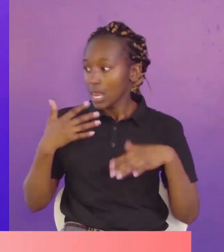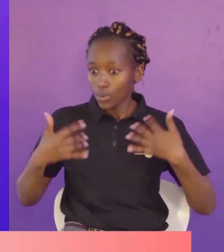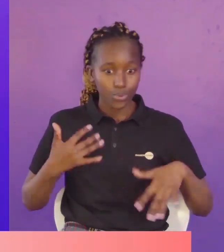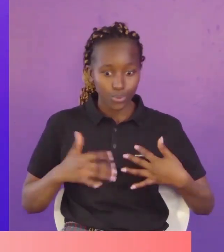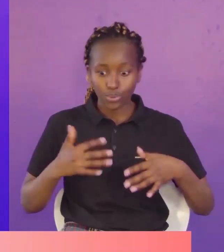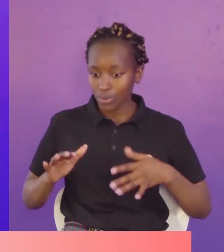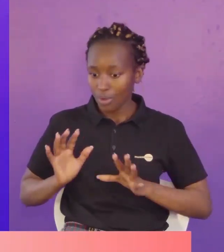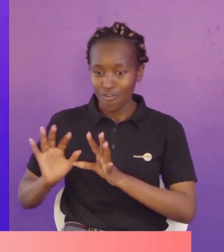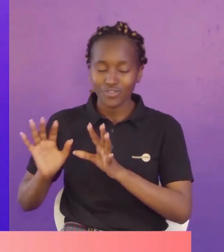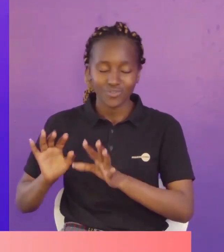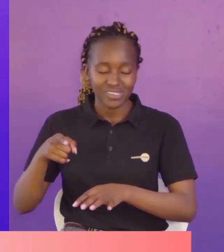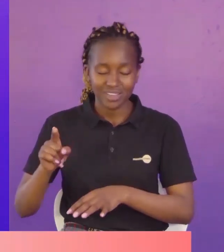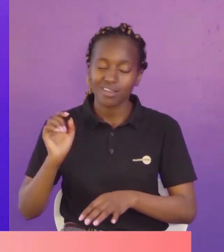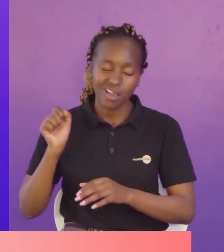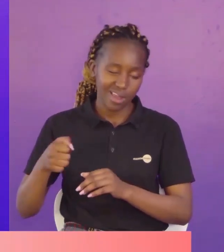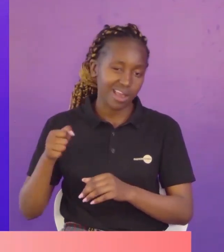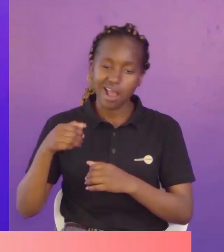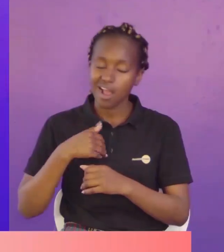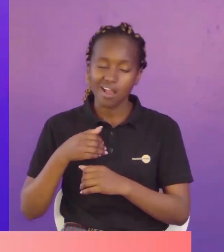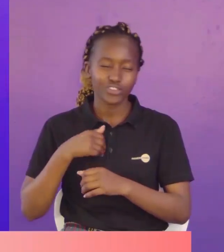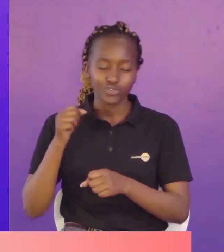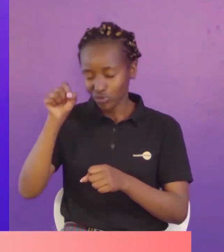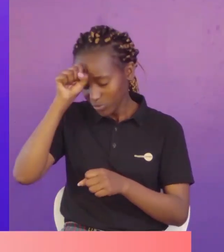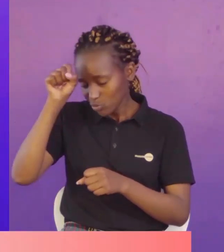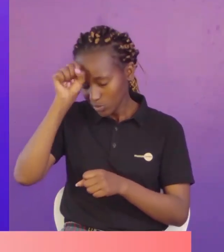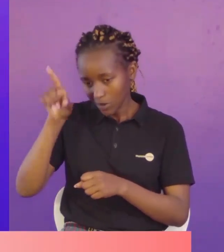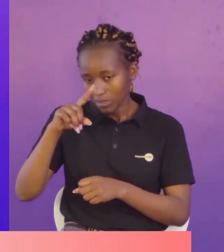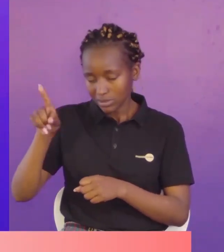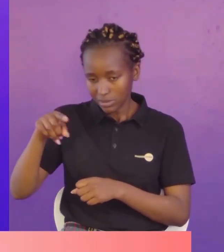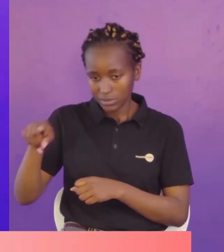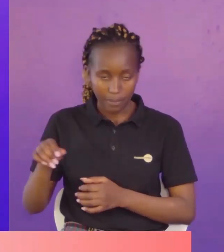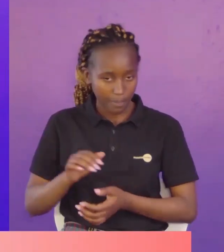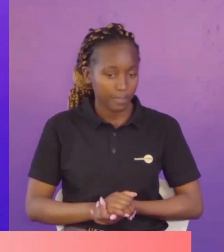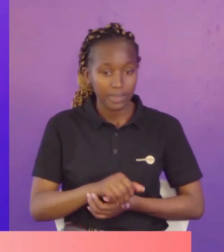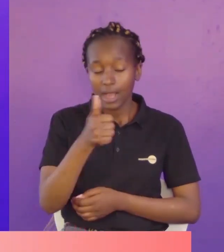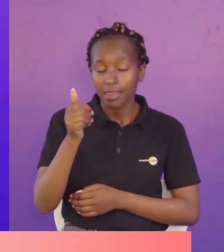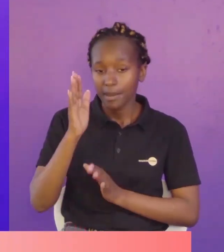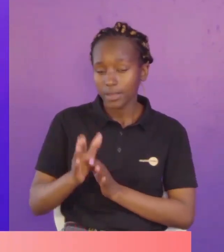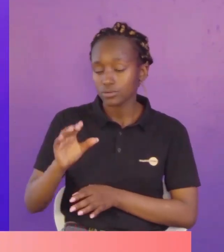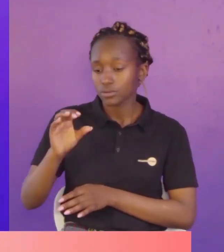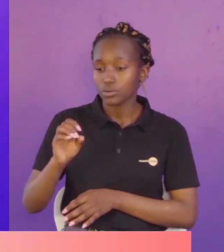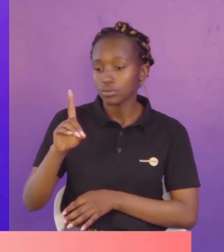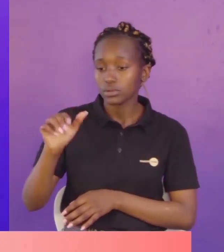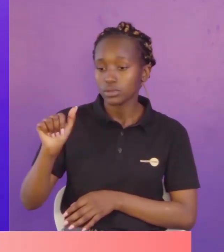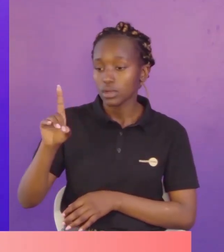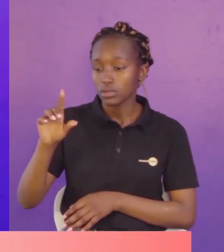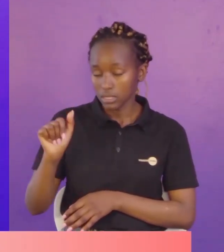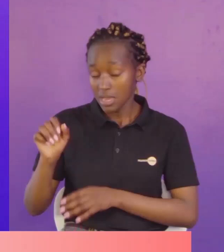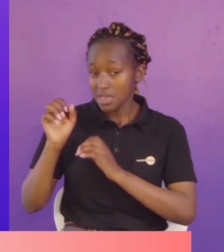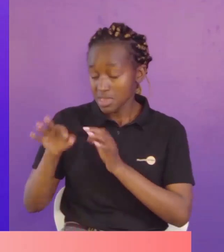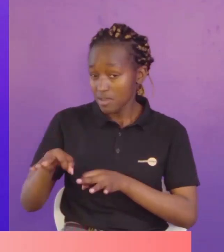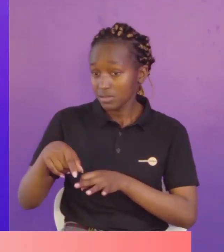Crispin Erambo is good. Another one I think is Richard Odada. On a good day, he'll